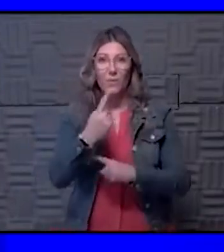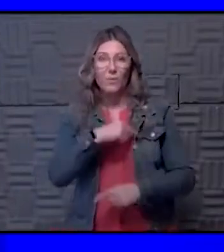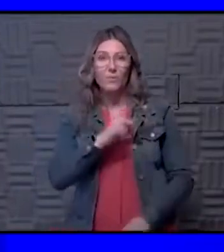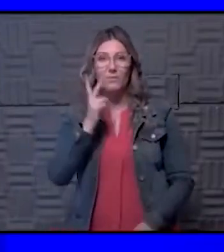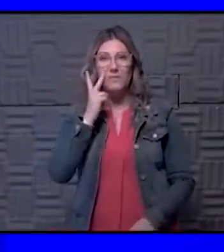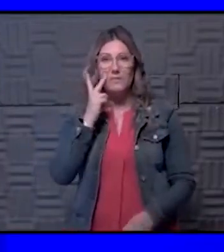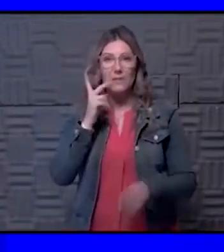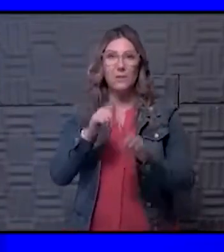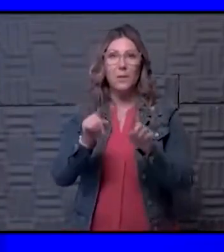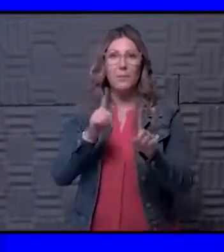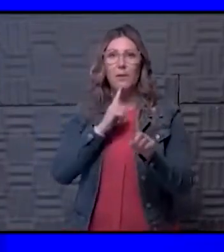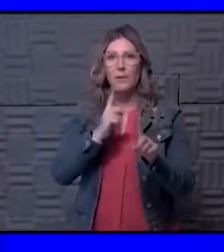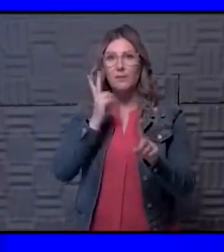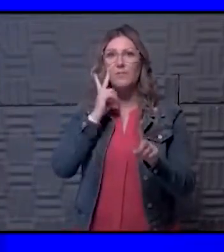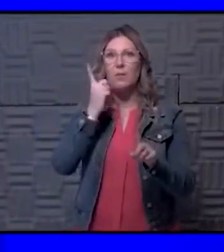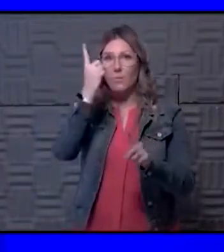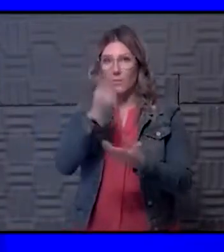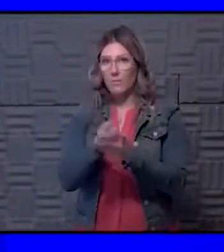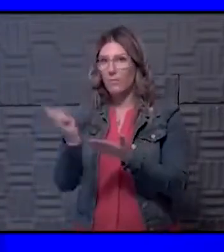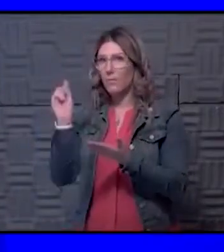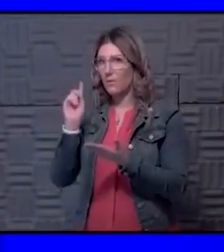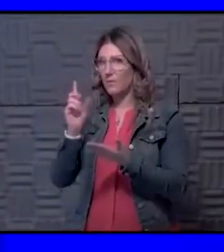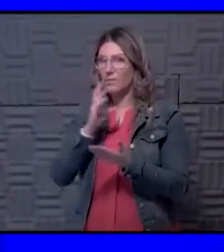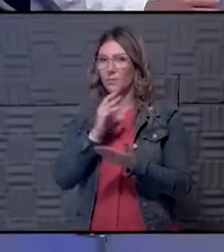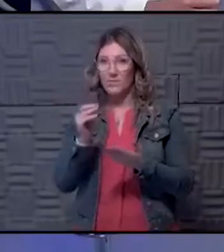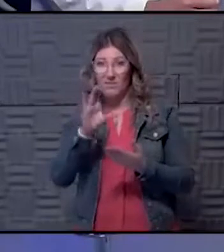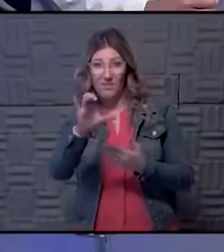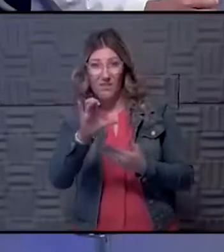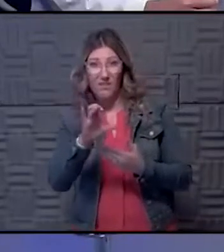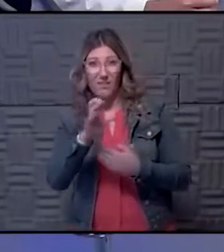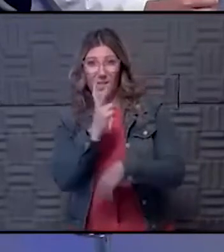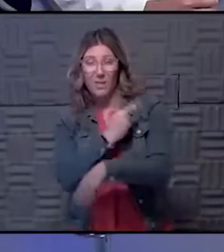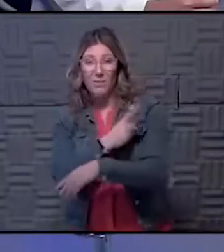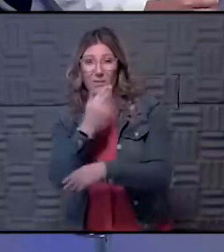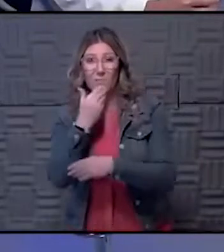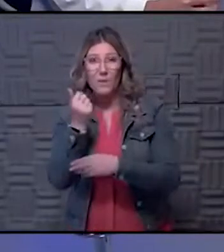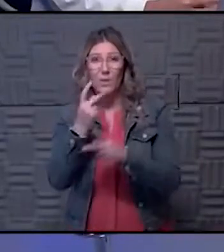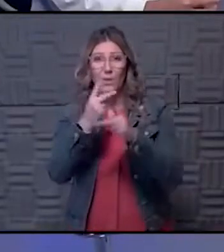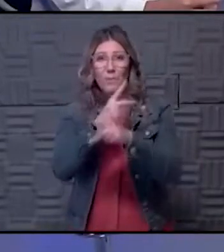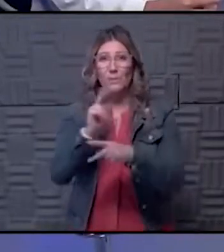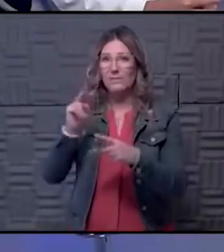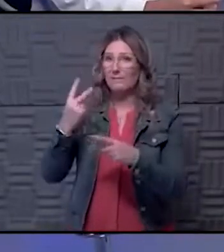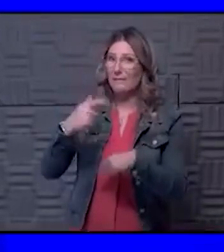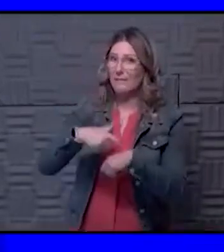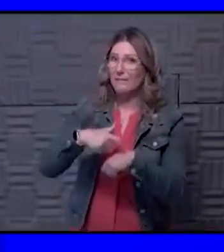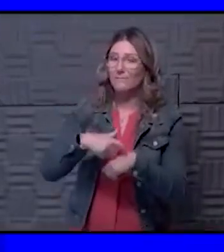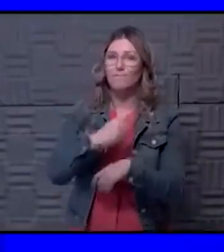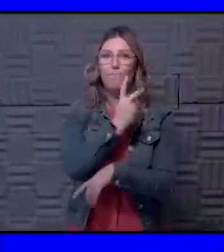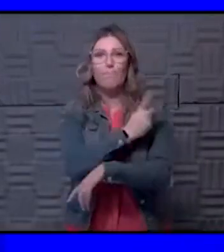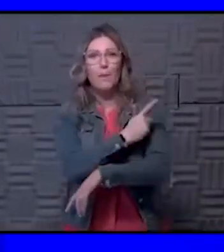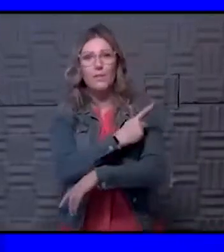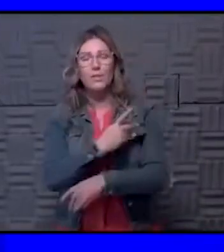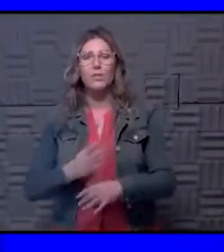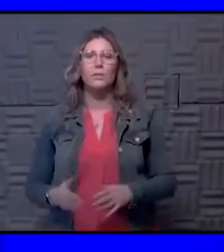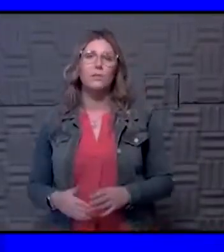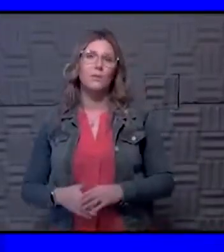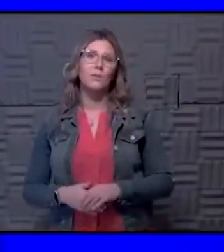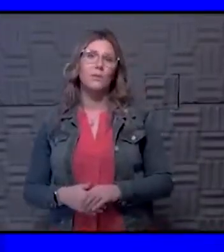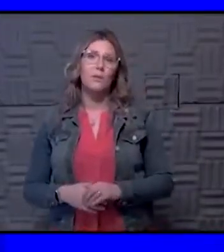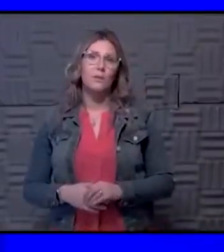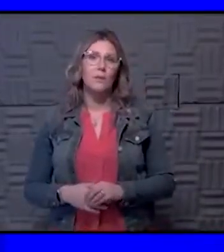anecdotally, I did see one last week while on the floor. And was that patient better or worse the second time around? Patient